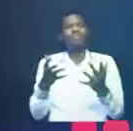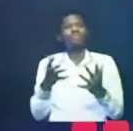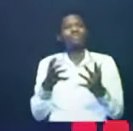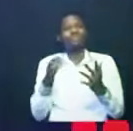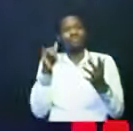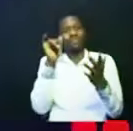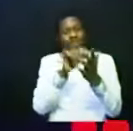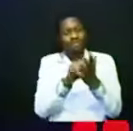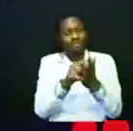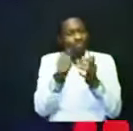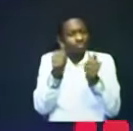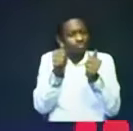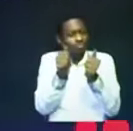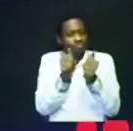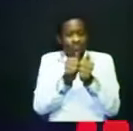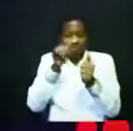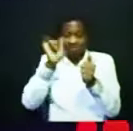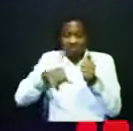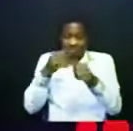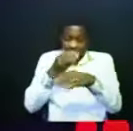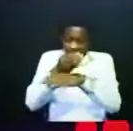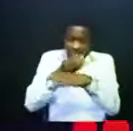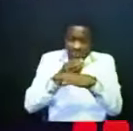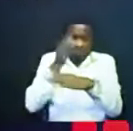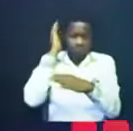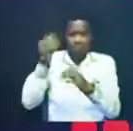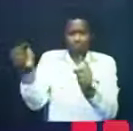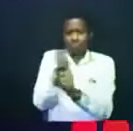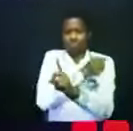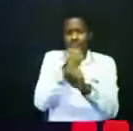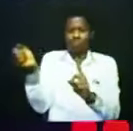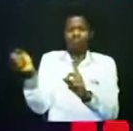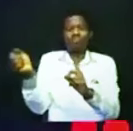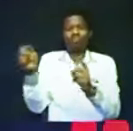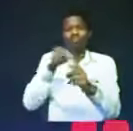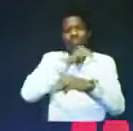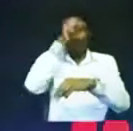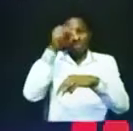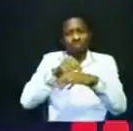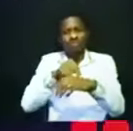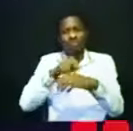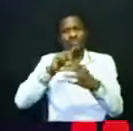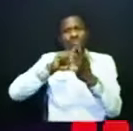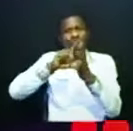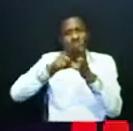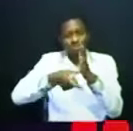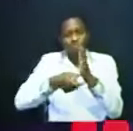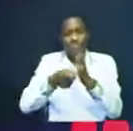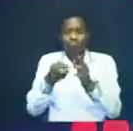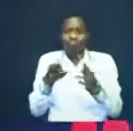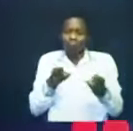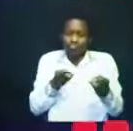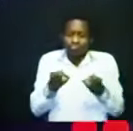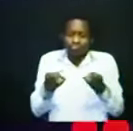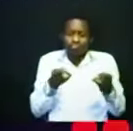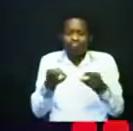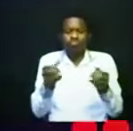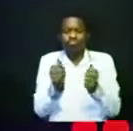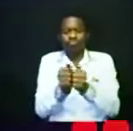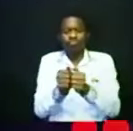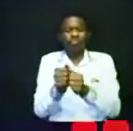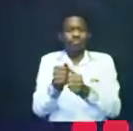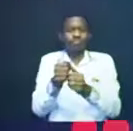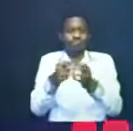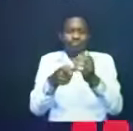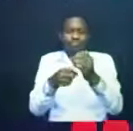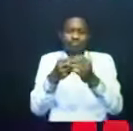he should smite the nations, and he shall rule them with a rod of iron. And